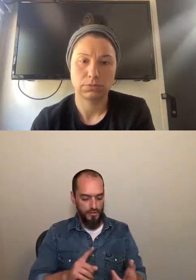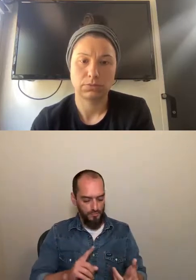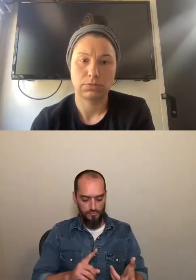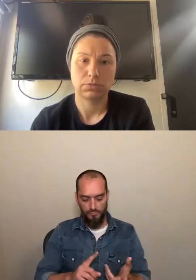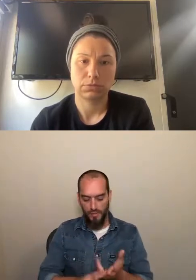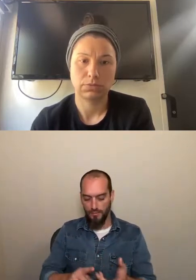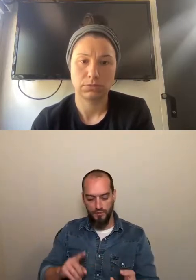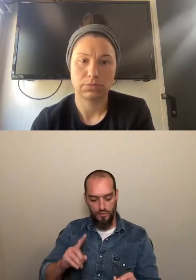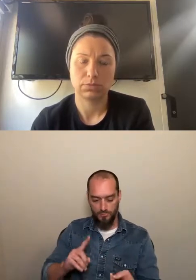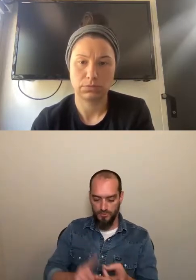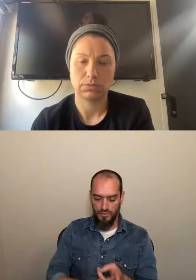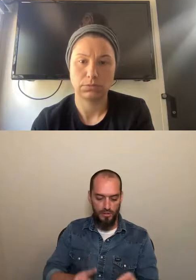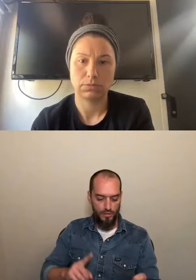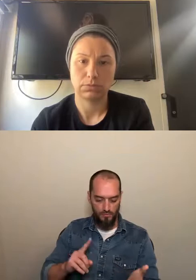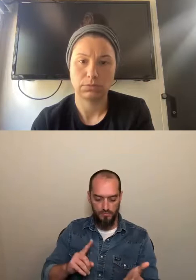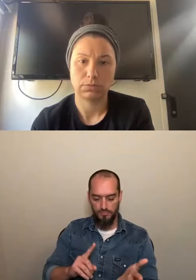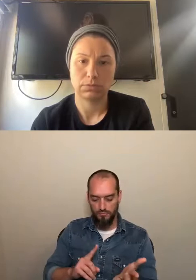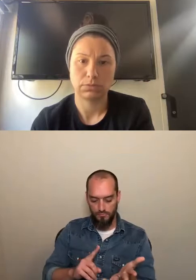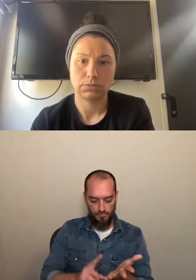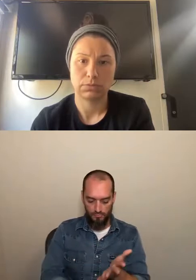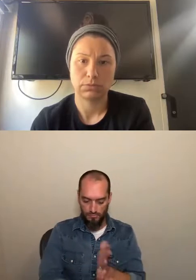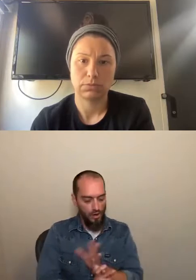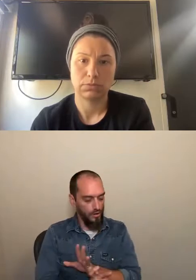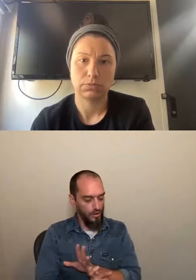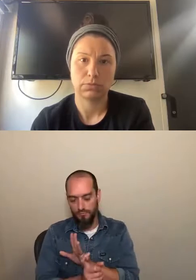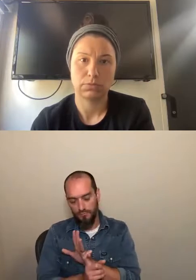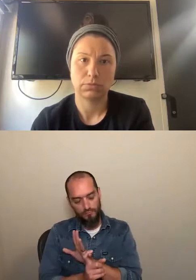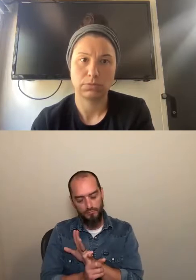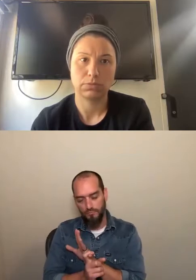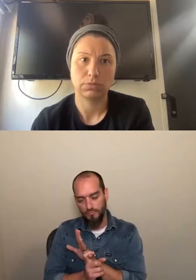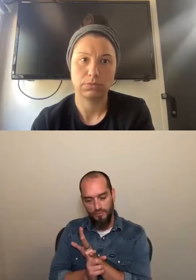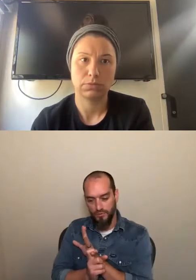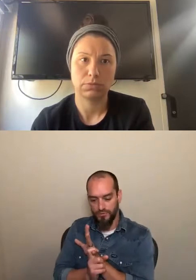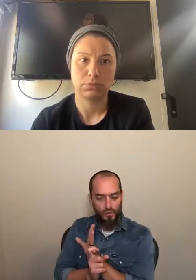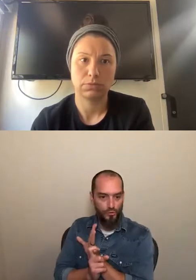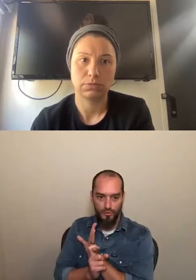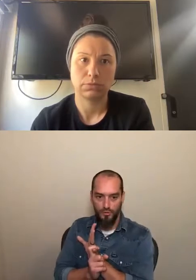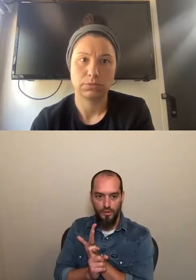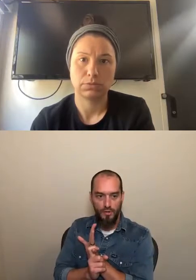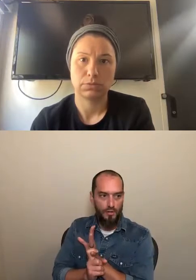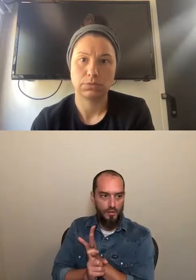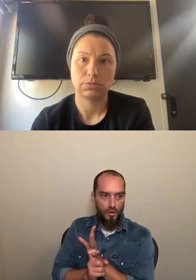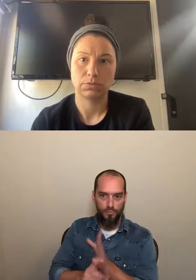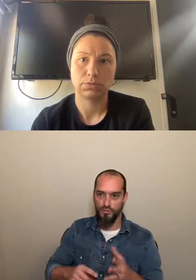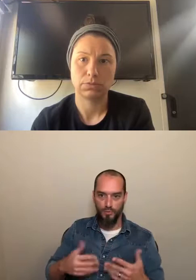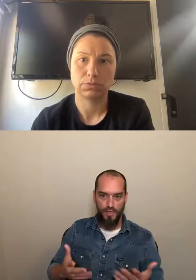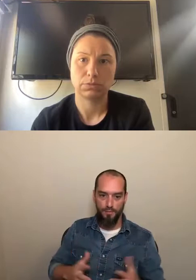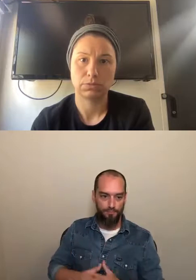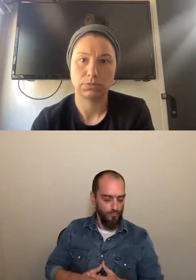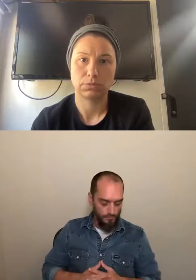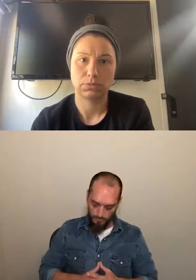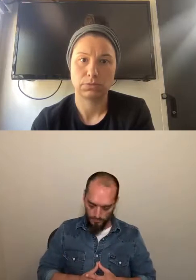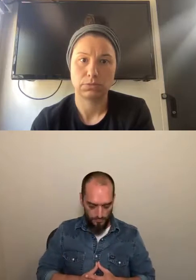brick, limestone, stucco, hardy, even if it's an older home with